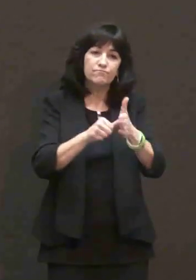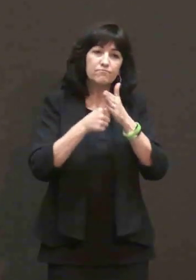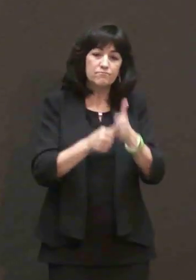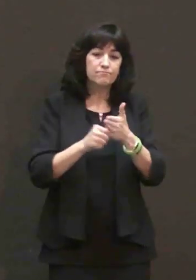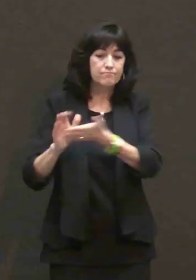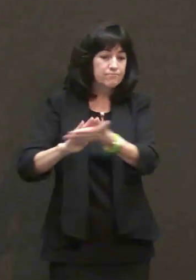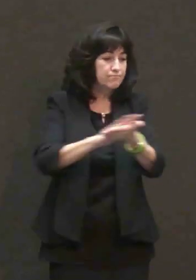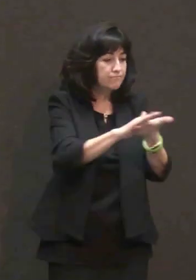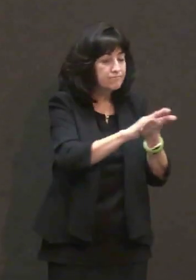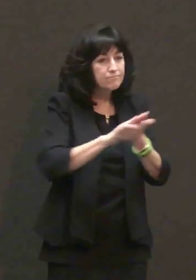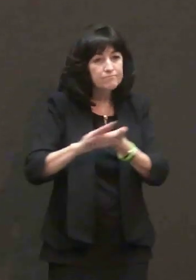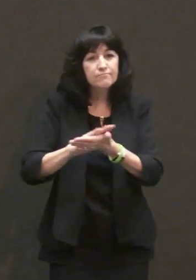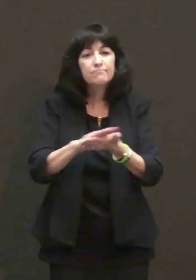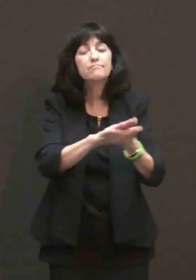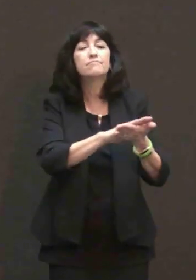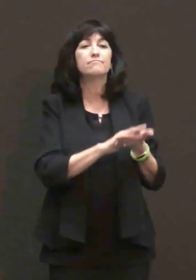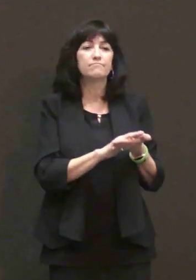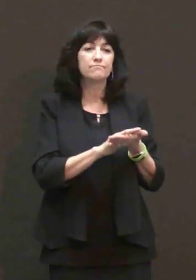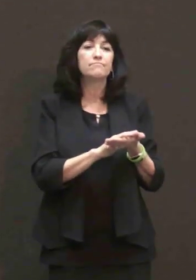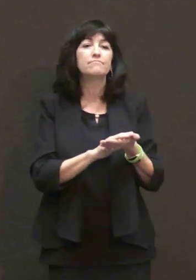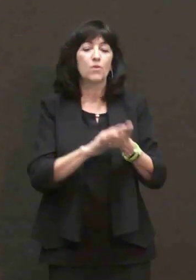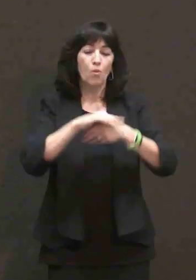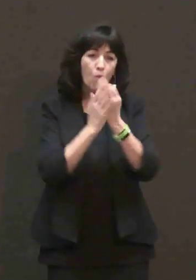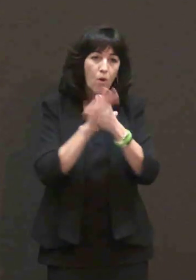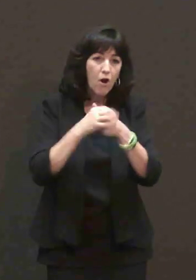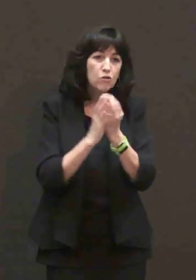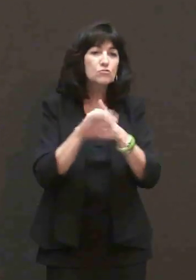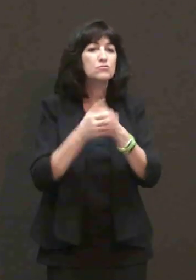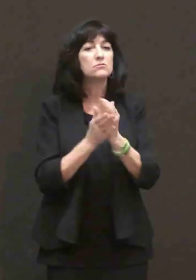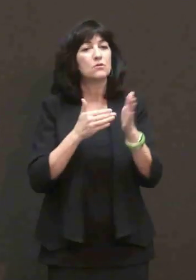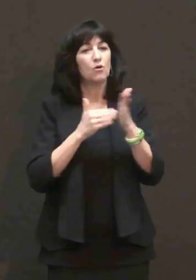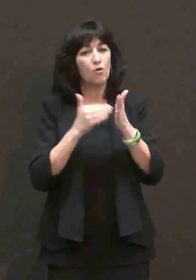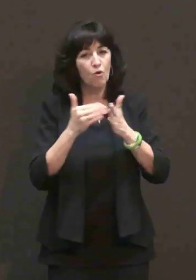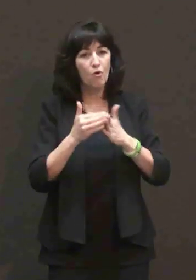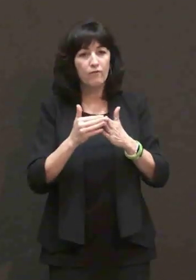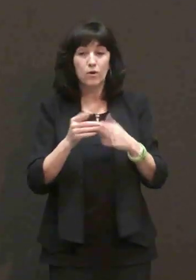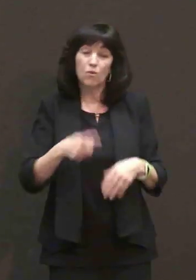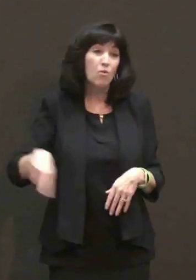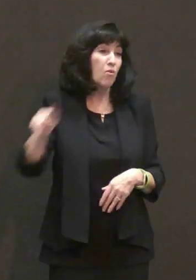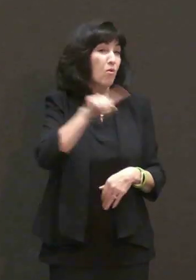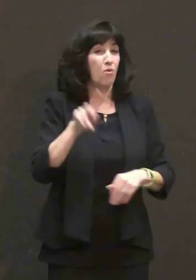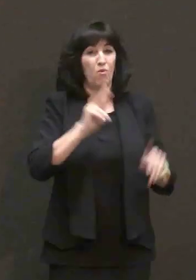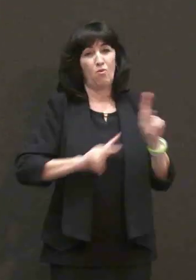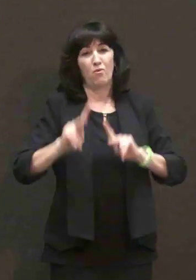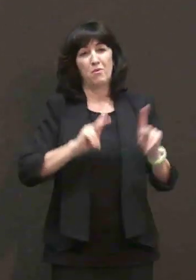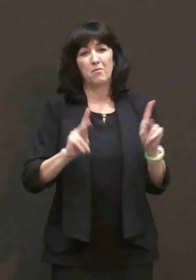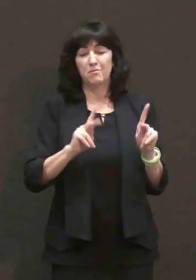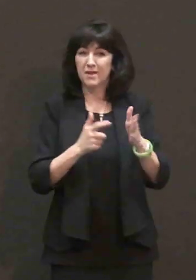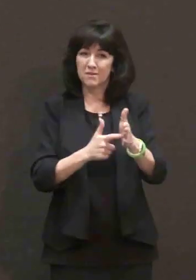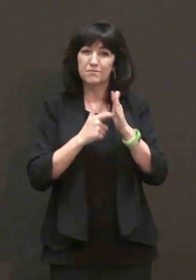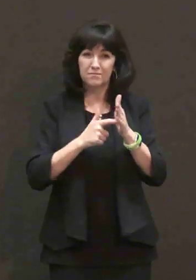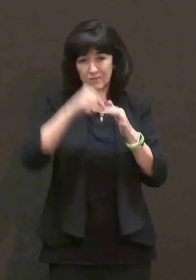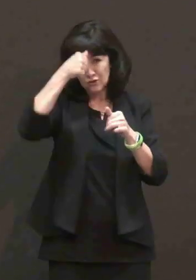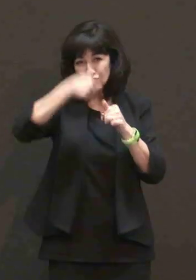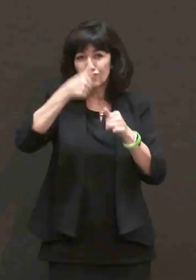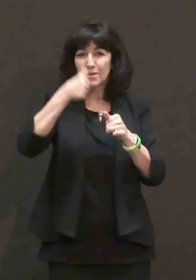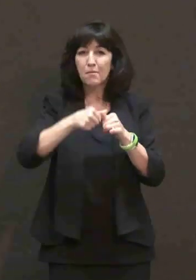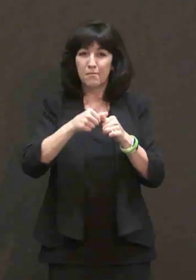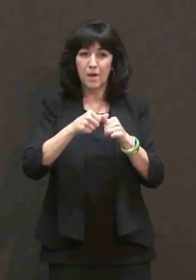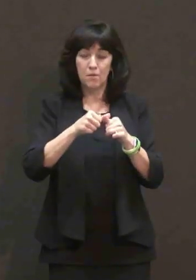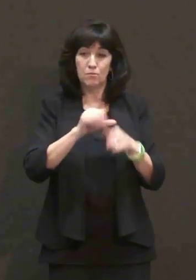surfaces, and all of that. And so all of us have a role to play. As I've said hundreds of times